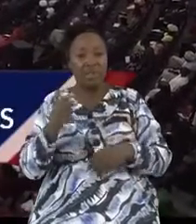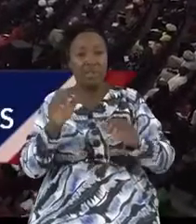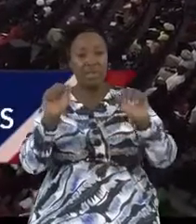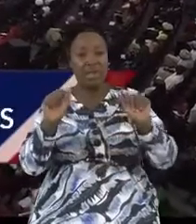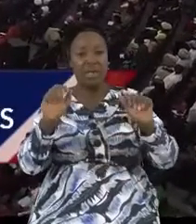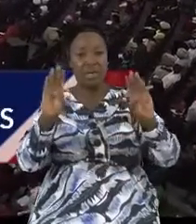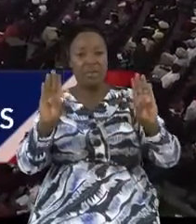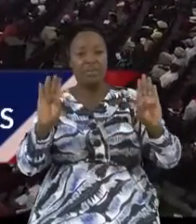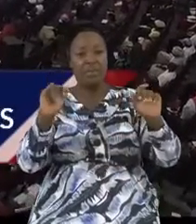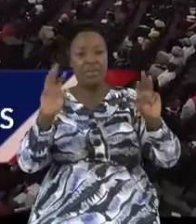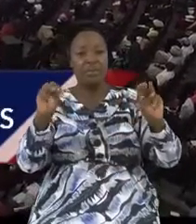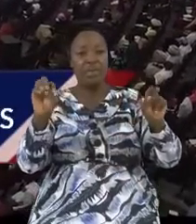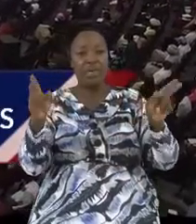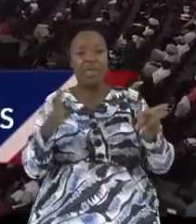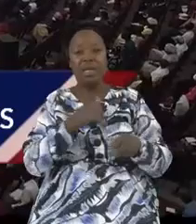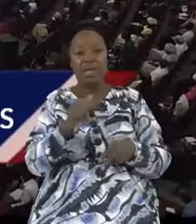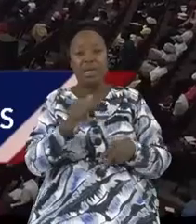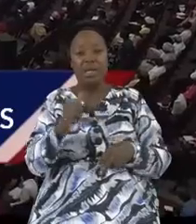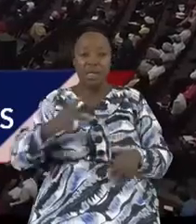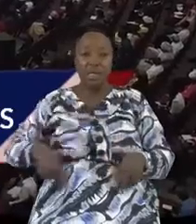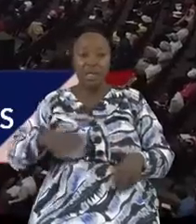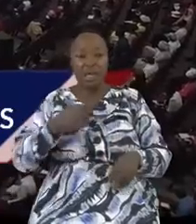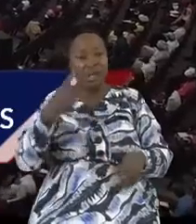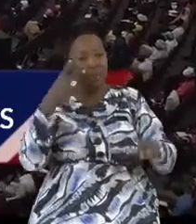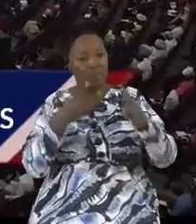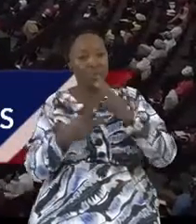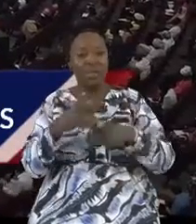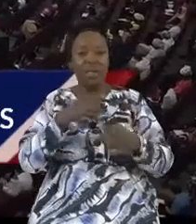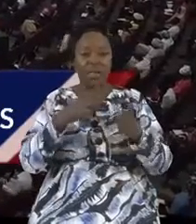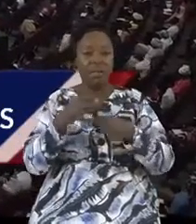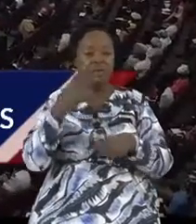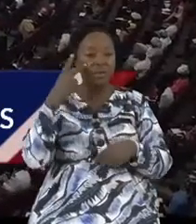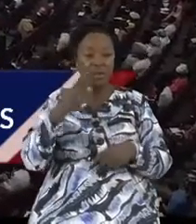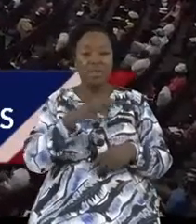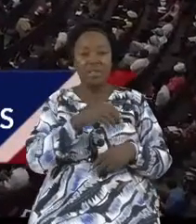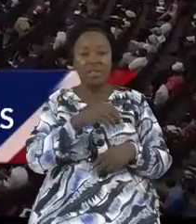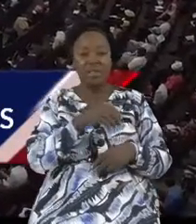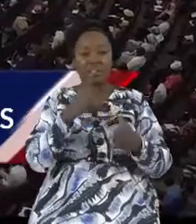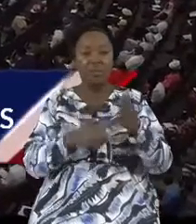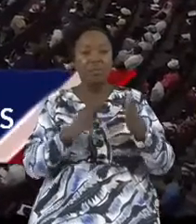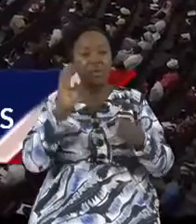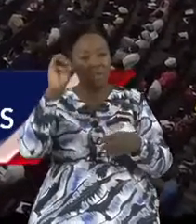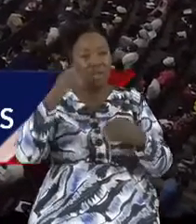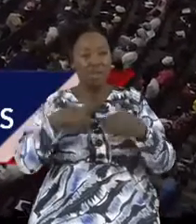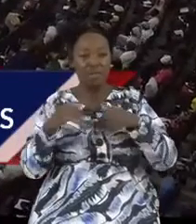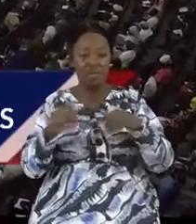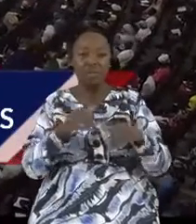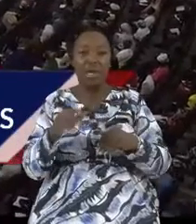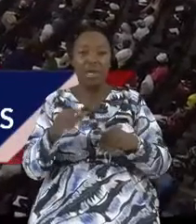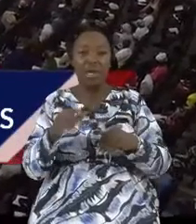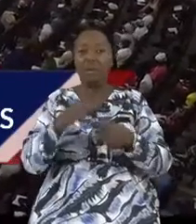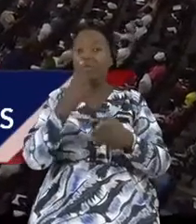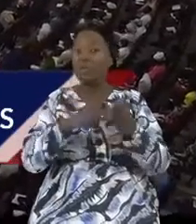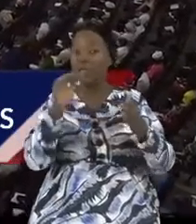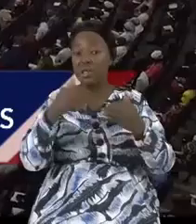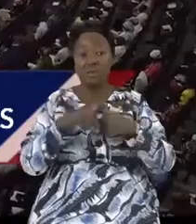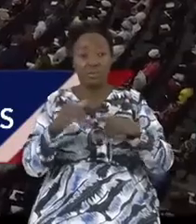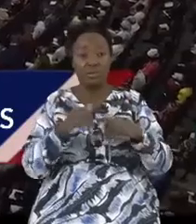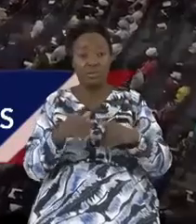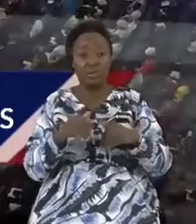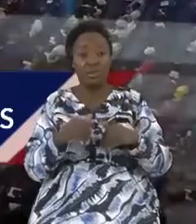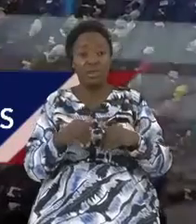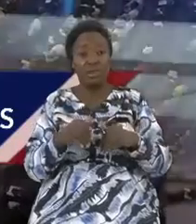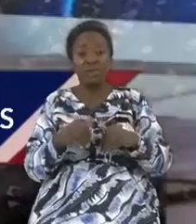king, a prince, and we've seen what he has done. And what he has done, although